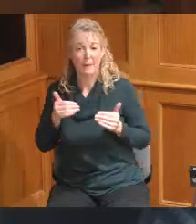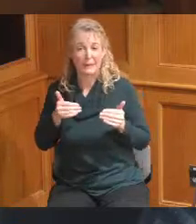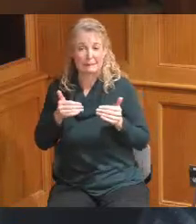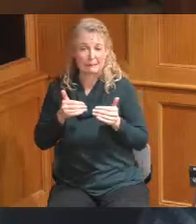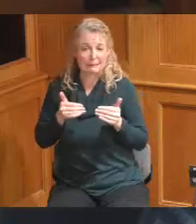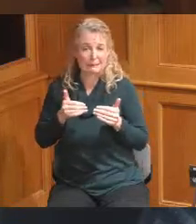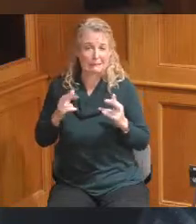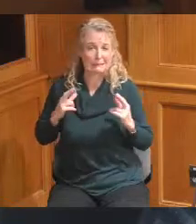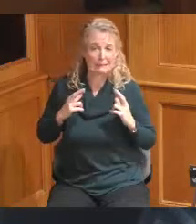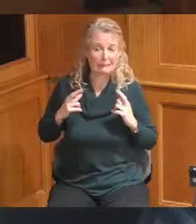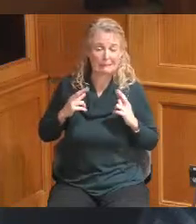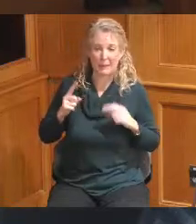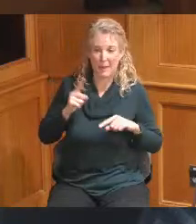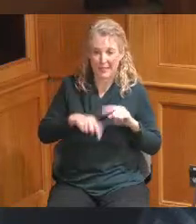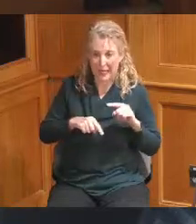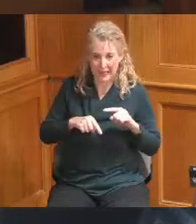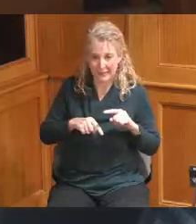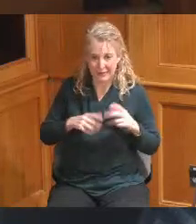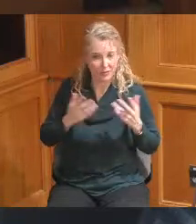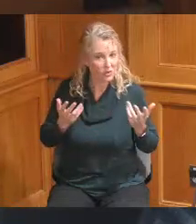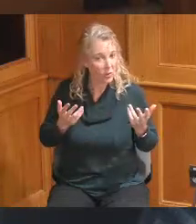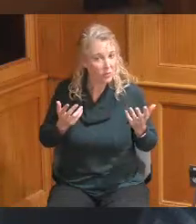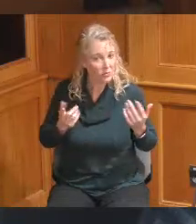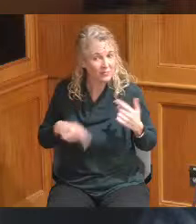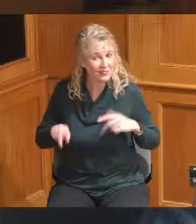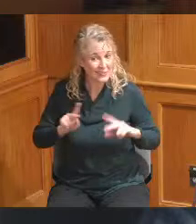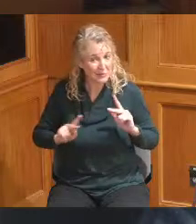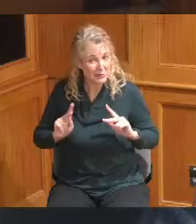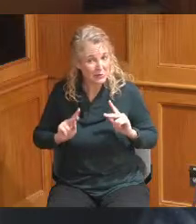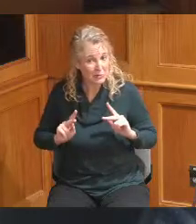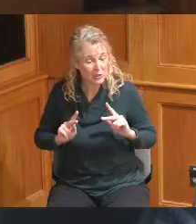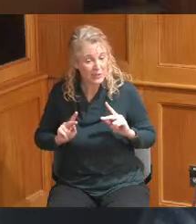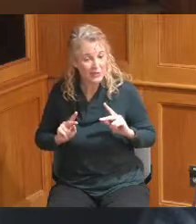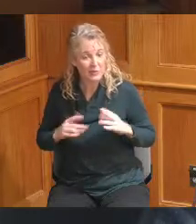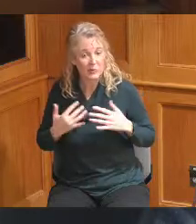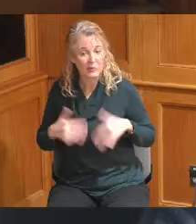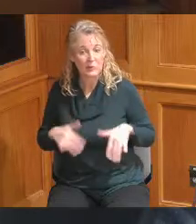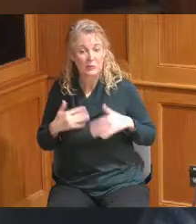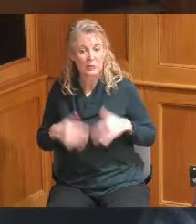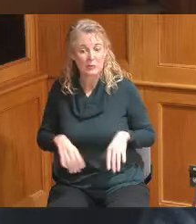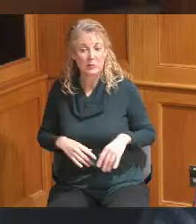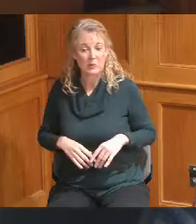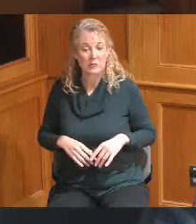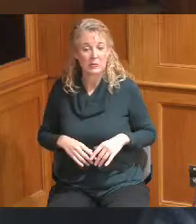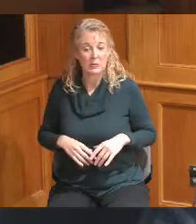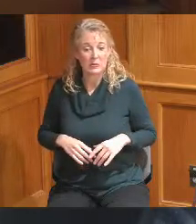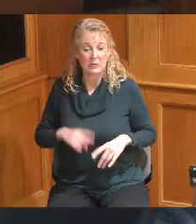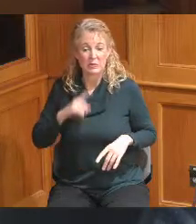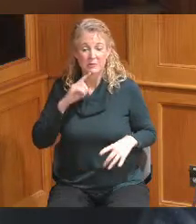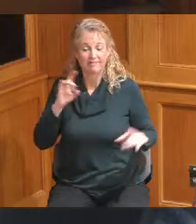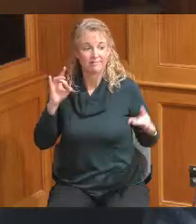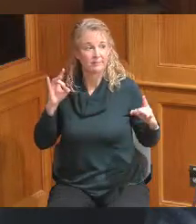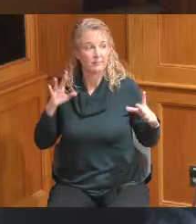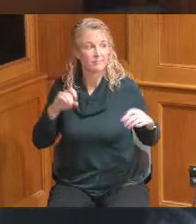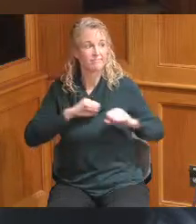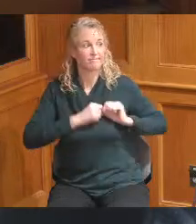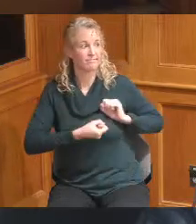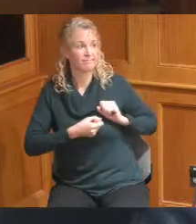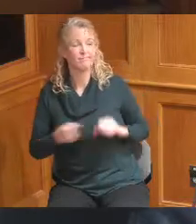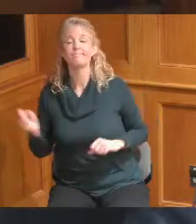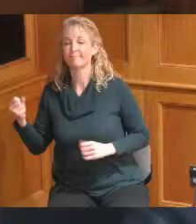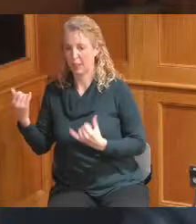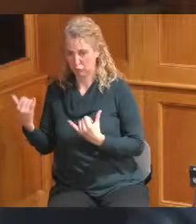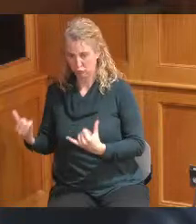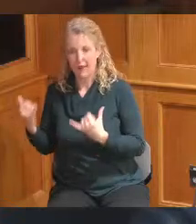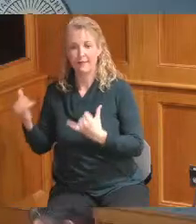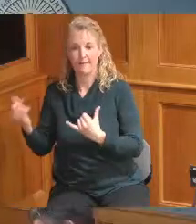of retirement, but won't get it now. I mean, these are some, you know, that's a devastation. And Commissioner, they are looking at that